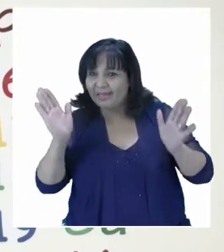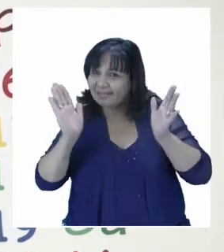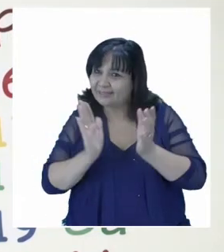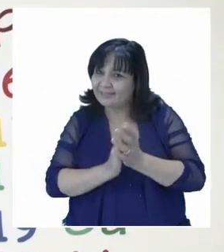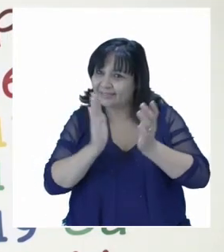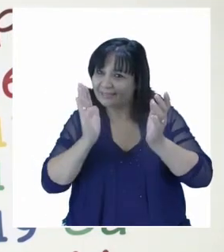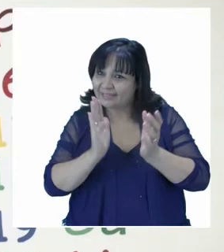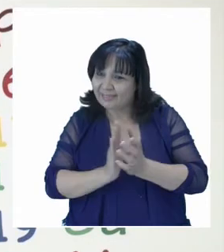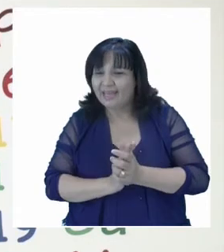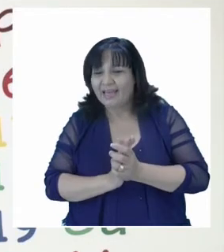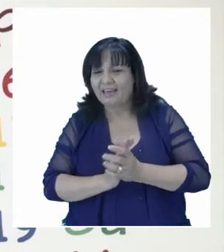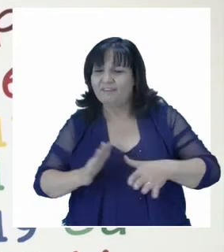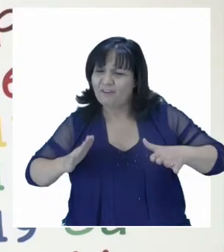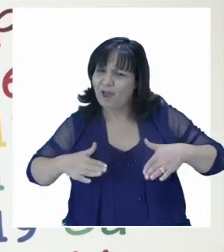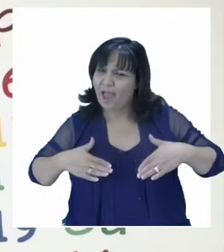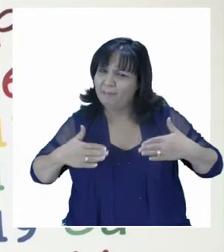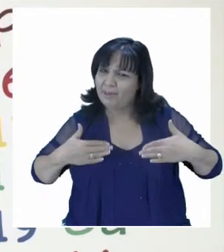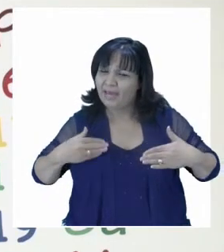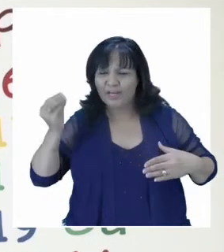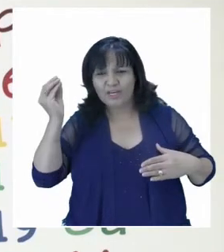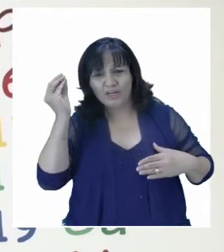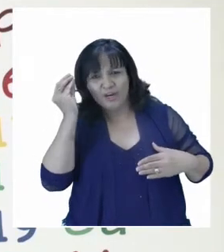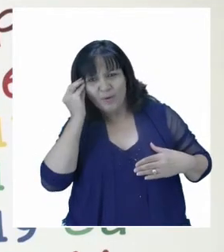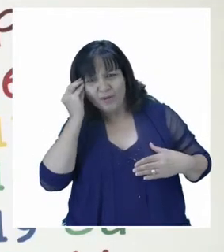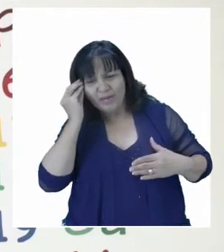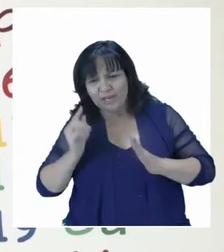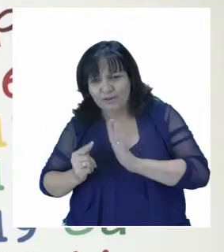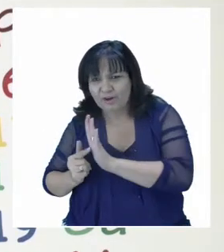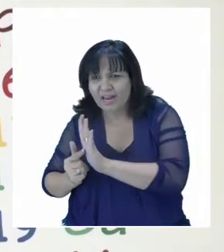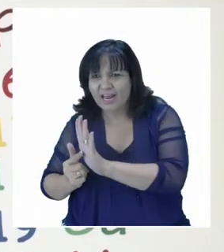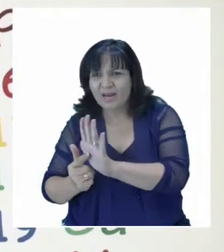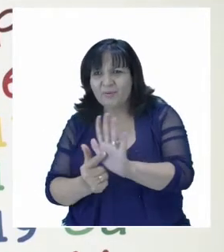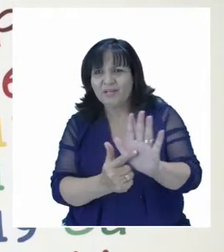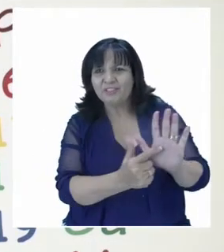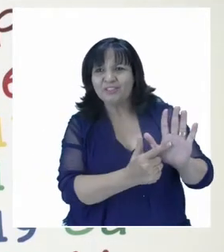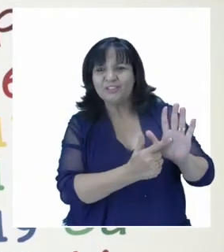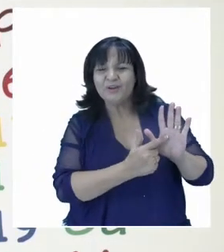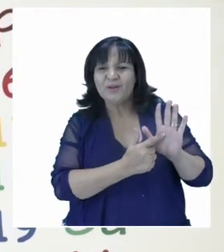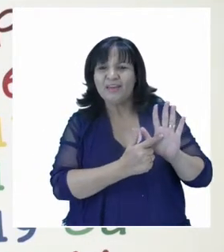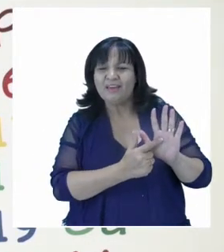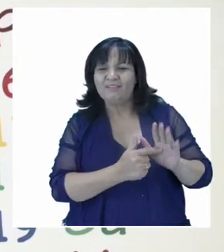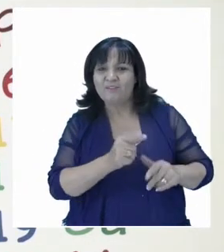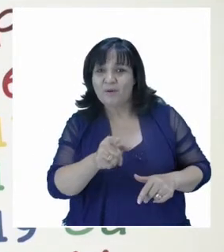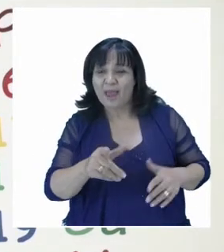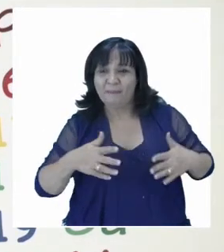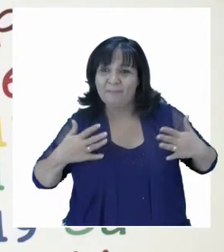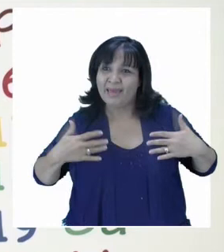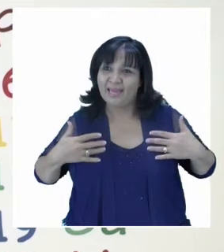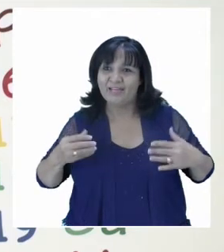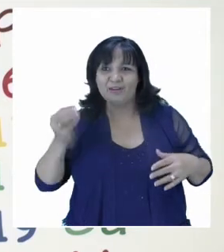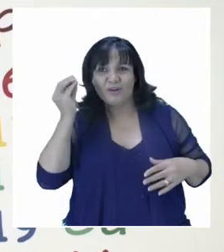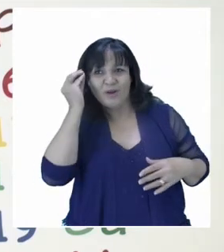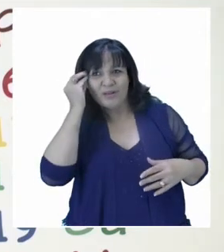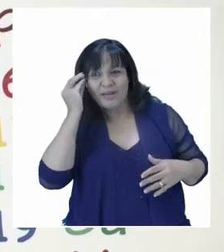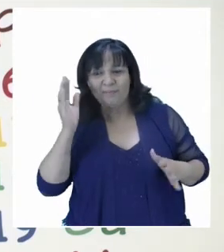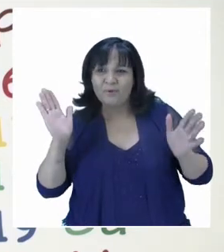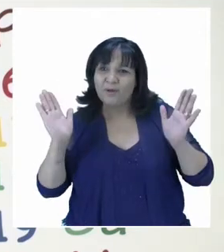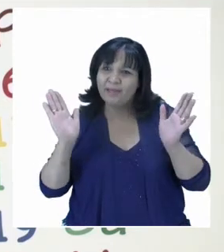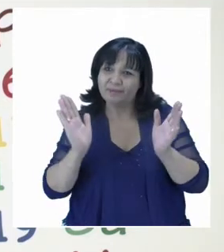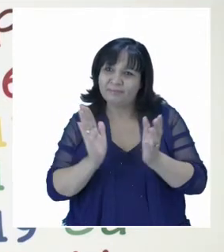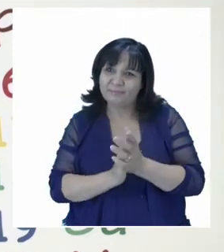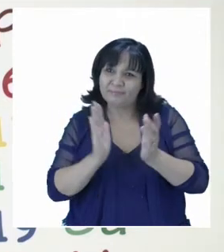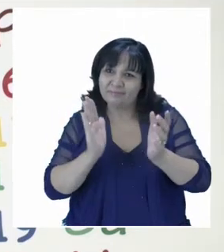hands. If you're happy and you know, and you really want to show. If you're happy and you know, clap your